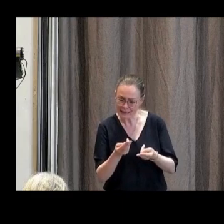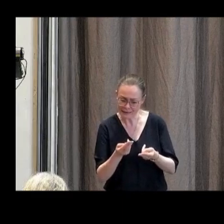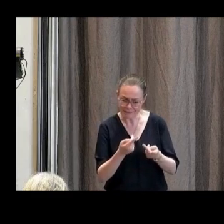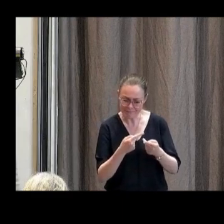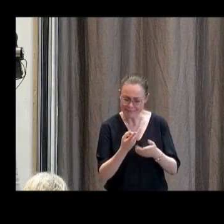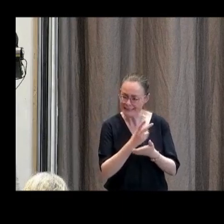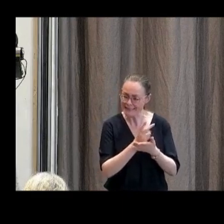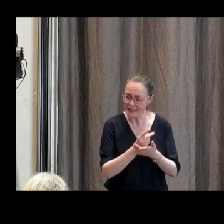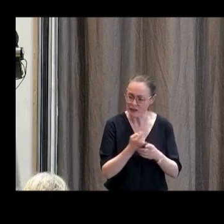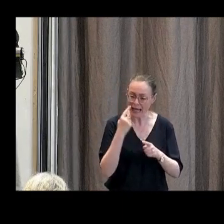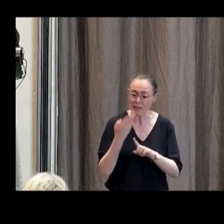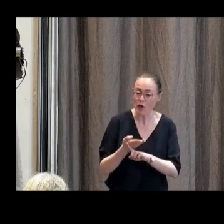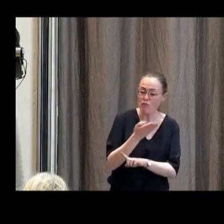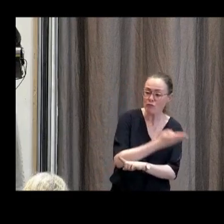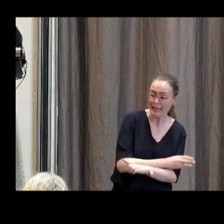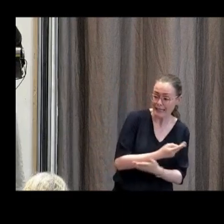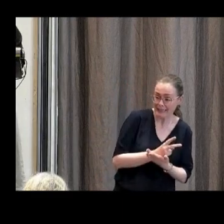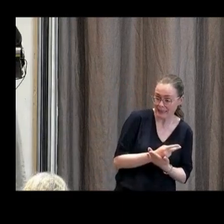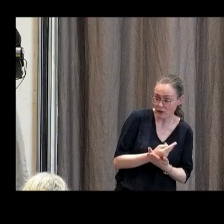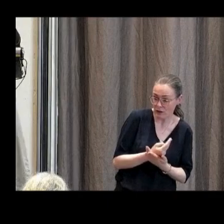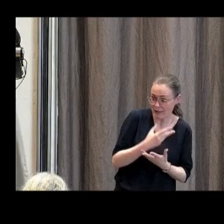the seizure and pre-seizure samples